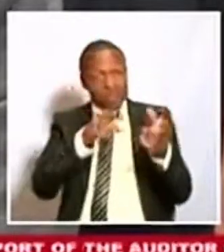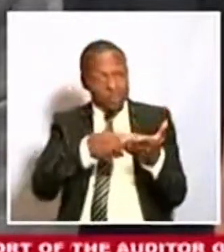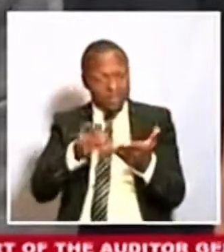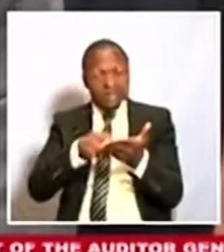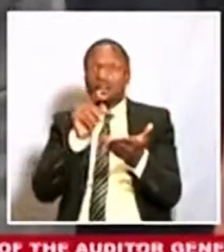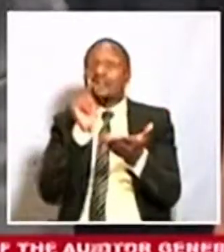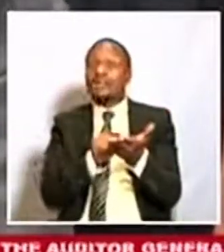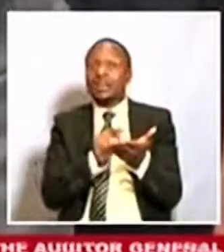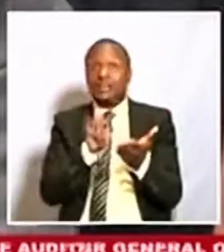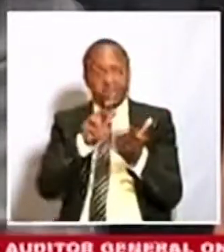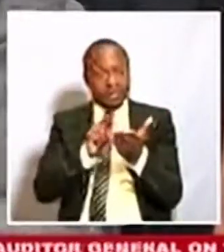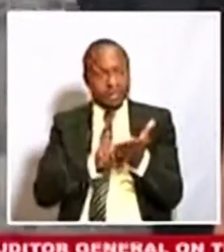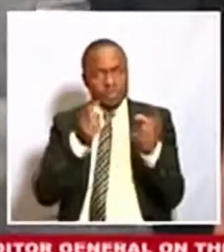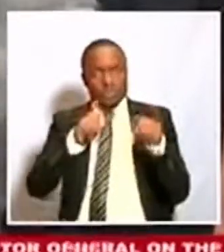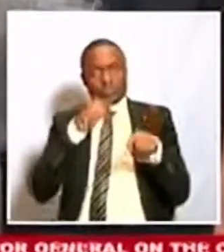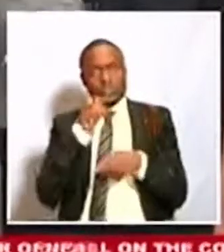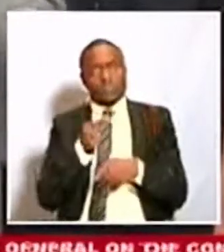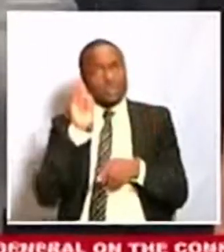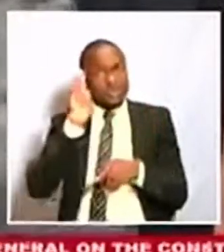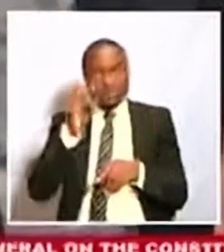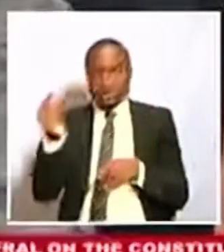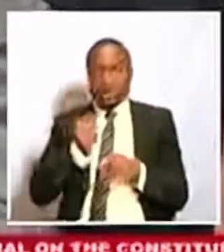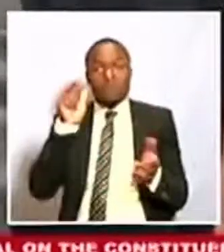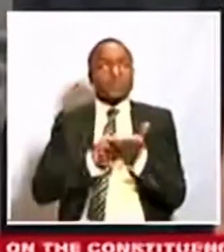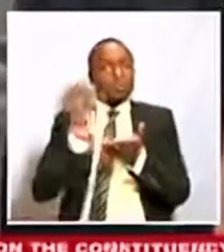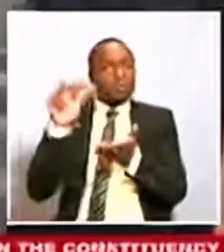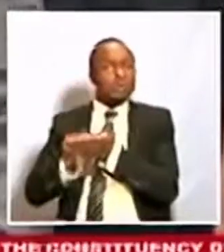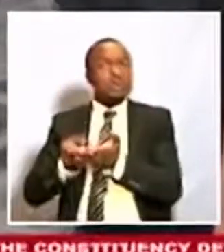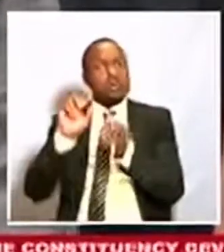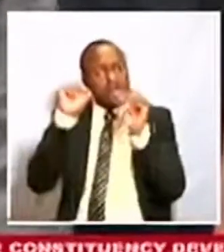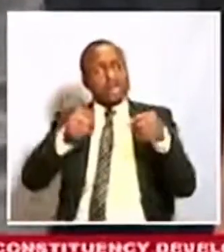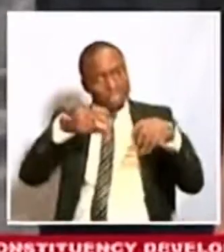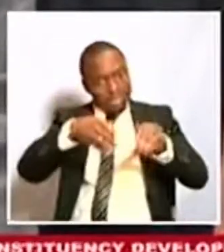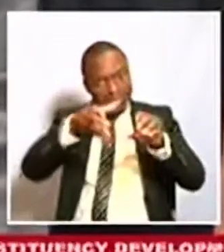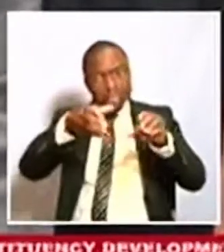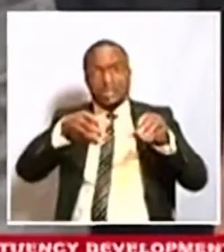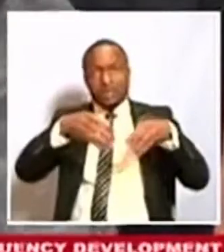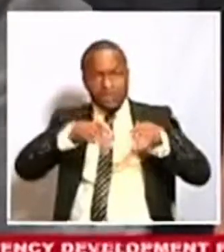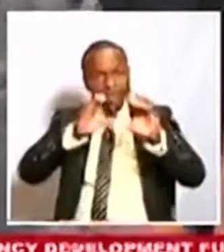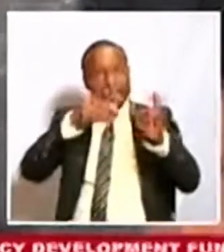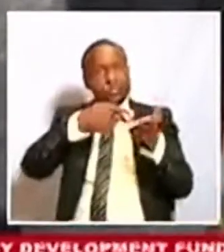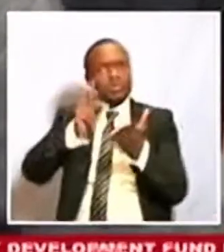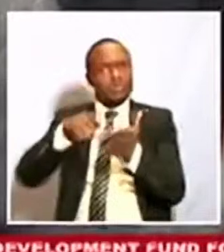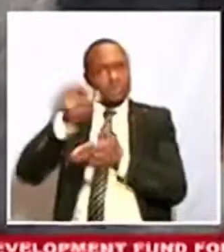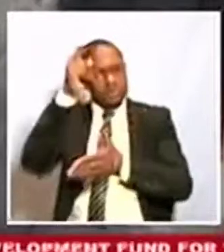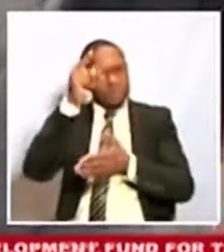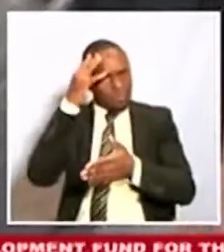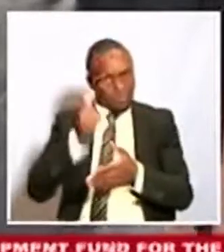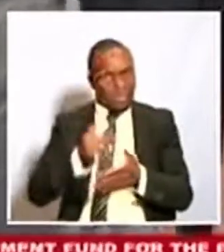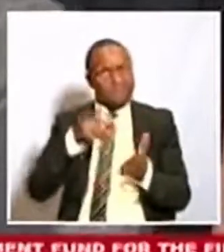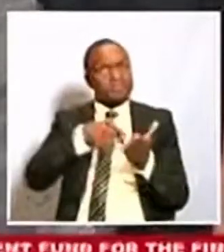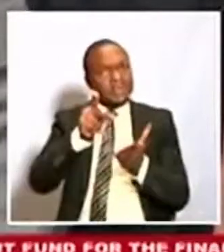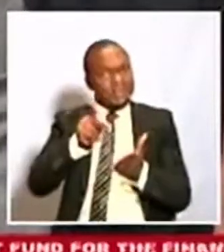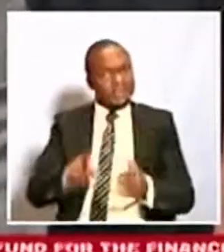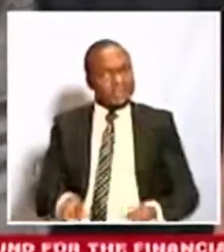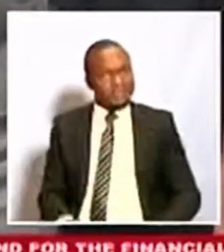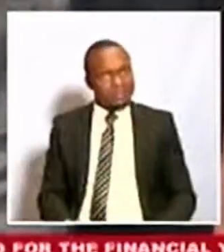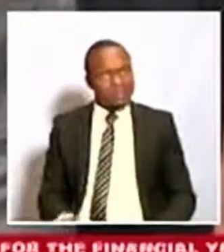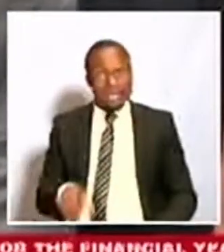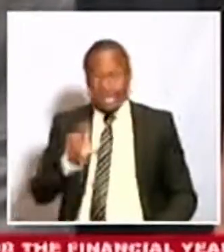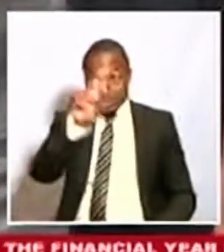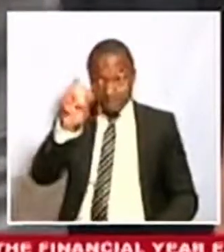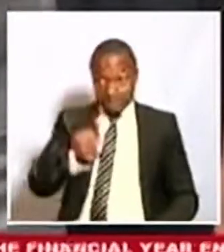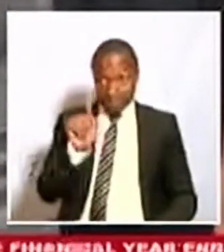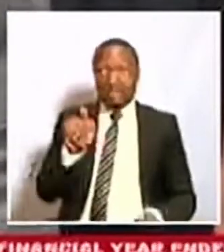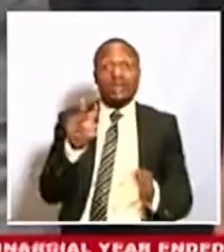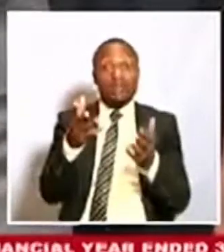Chair. Now, when they say we shall come and approve, can you pay? What was the basis, Chair? I'm with you, yes, Chair. Yes, so that's a question that we